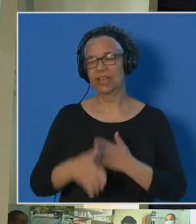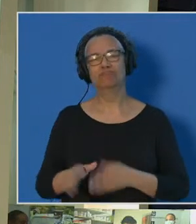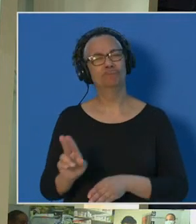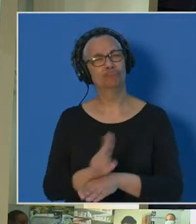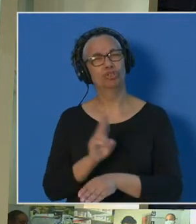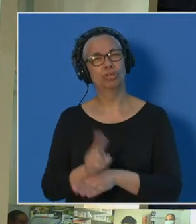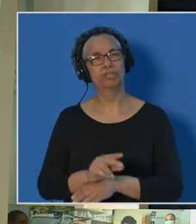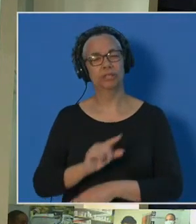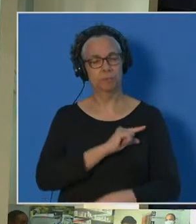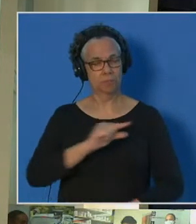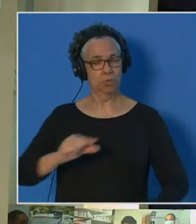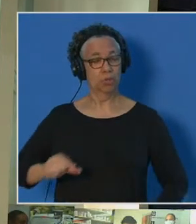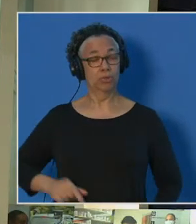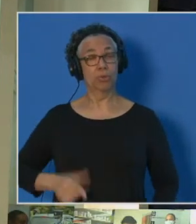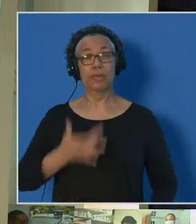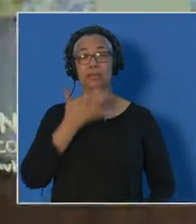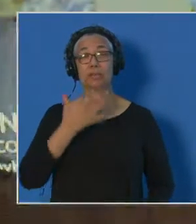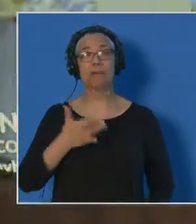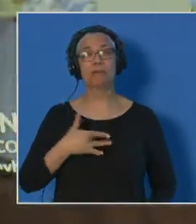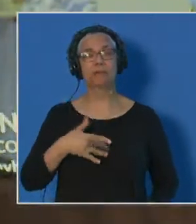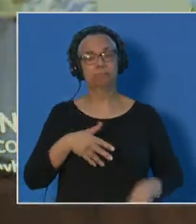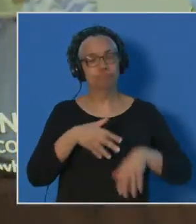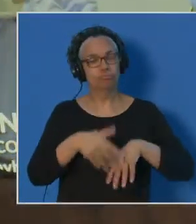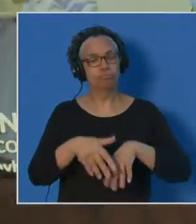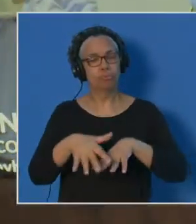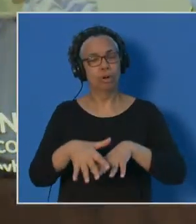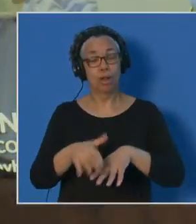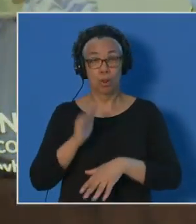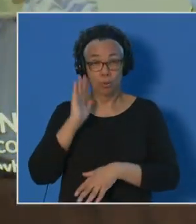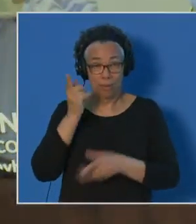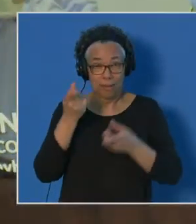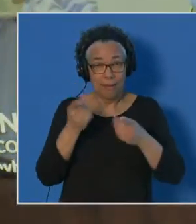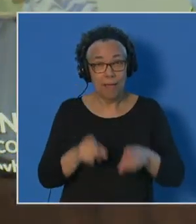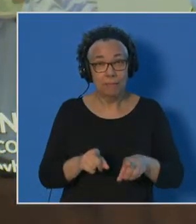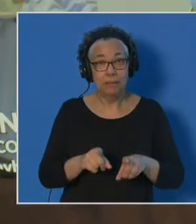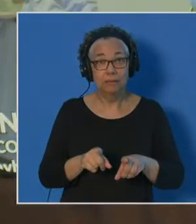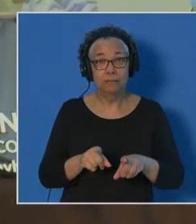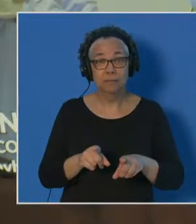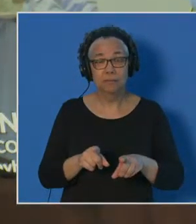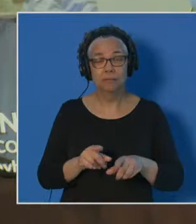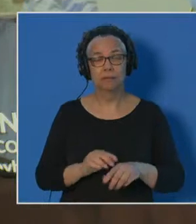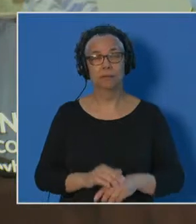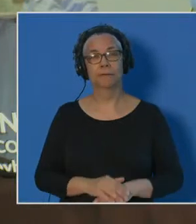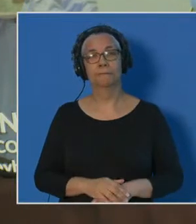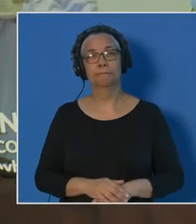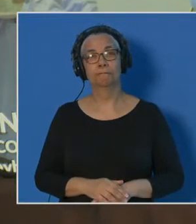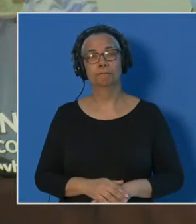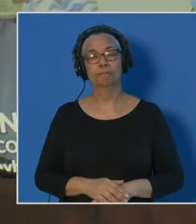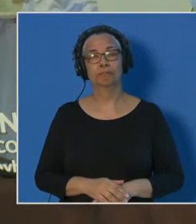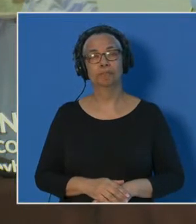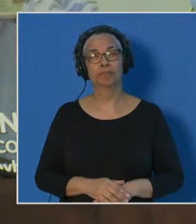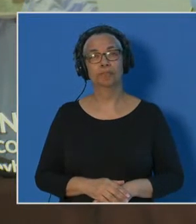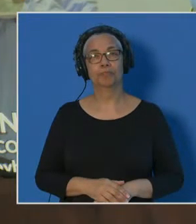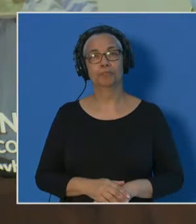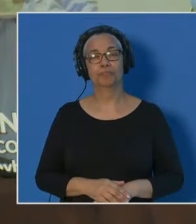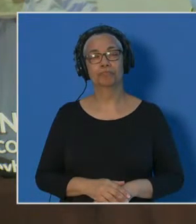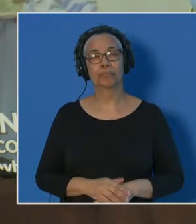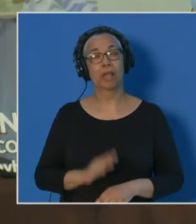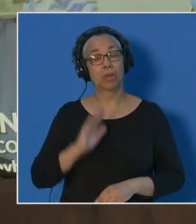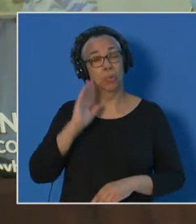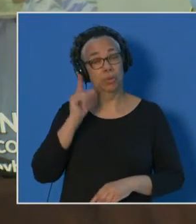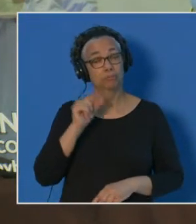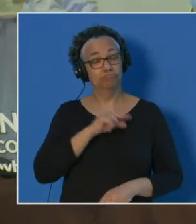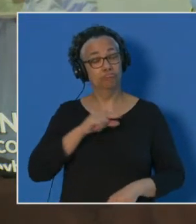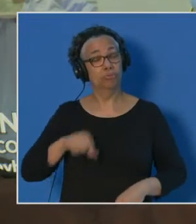parade. Will there be a parade today? And will the Queen's birthday be